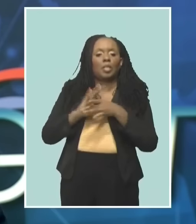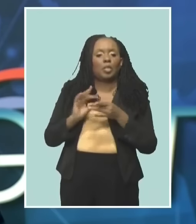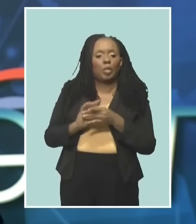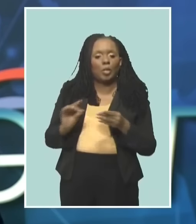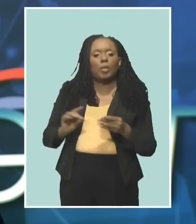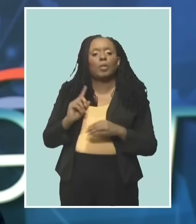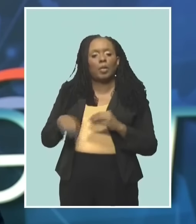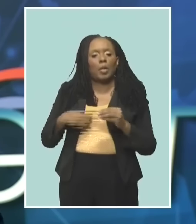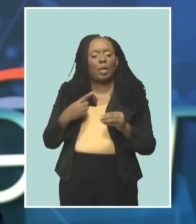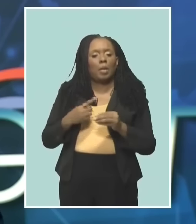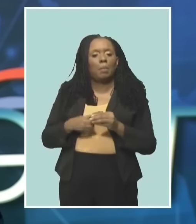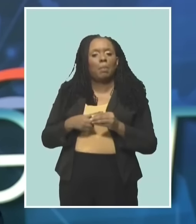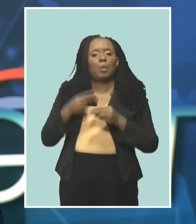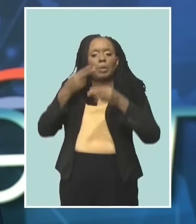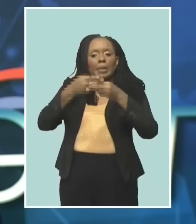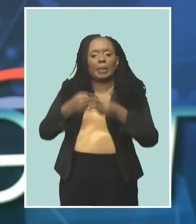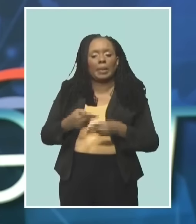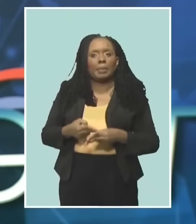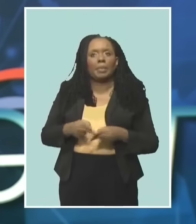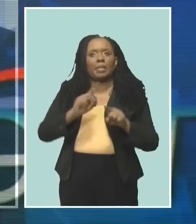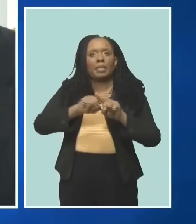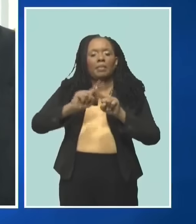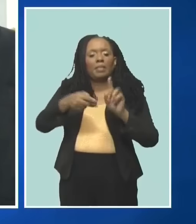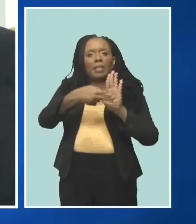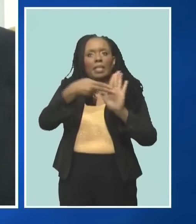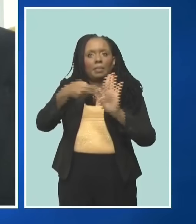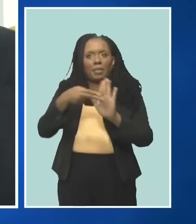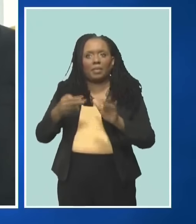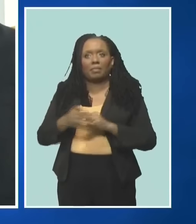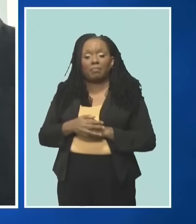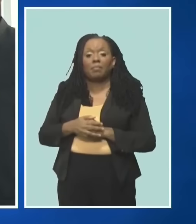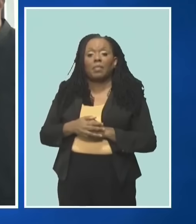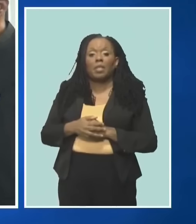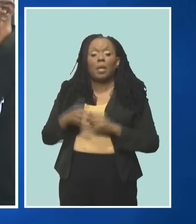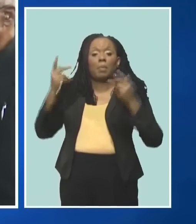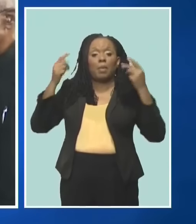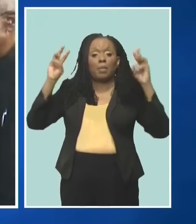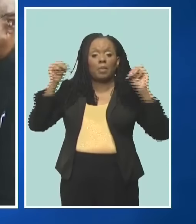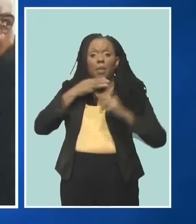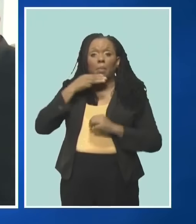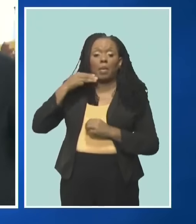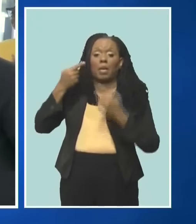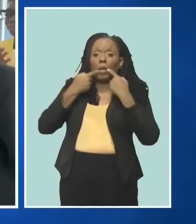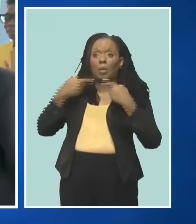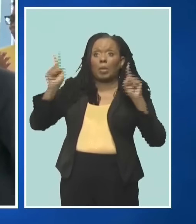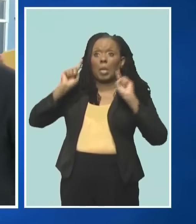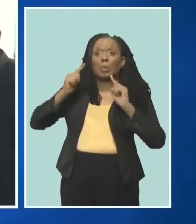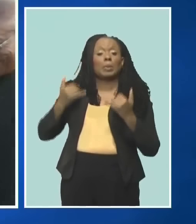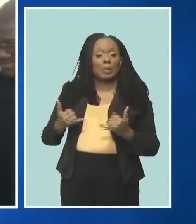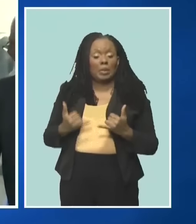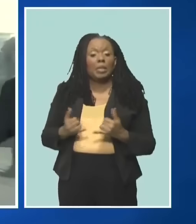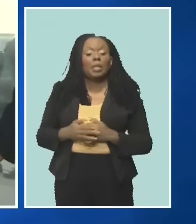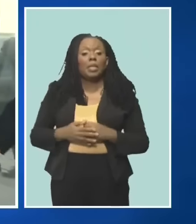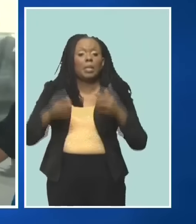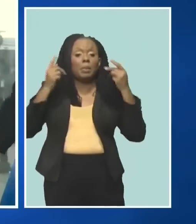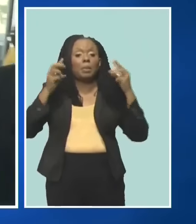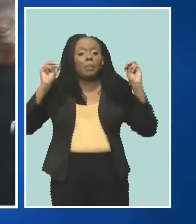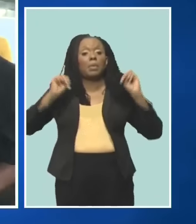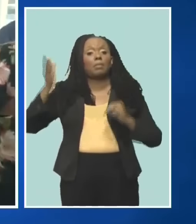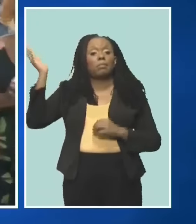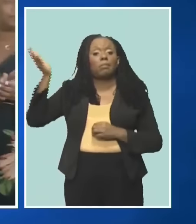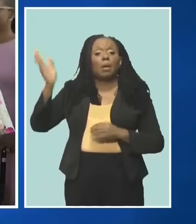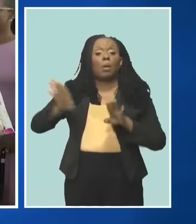facilities away from politicians. We reminded you that Prime Minister Mia Motley made that announcement today as she delivered remarks at the